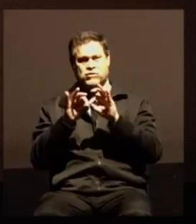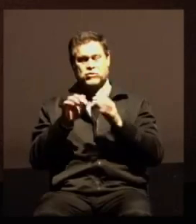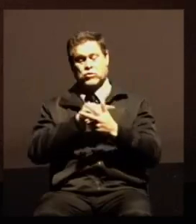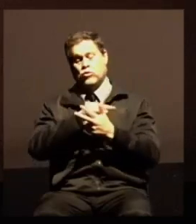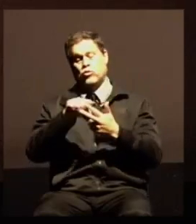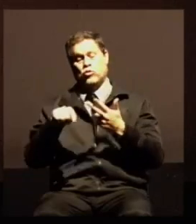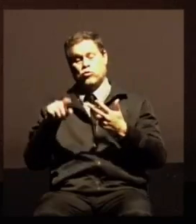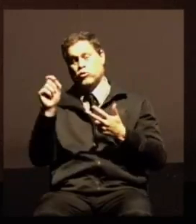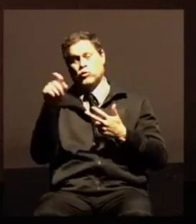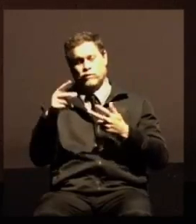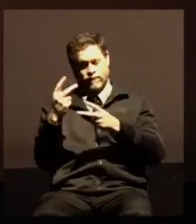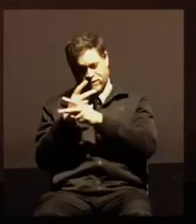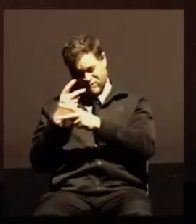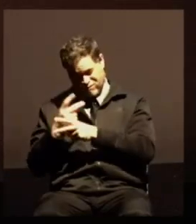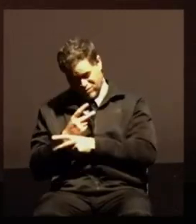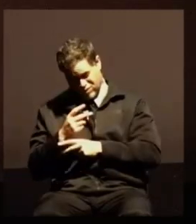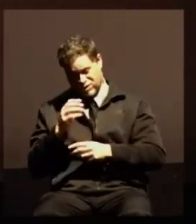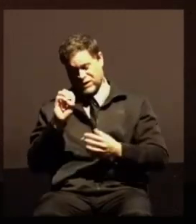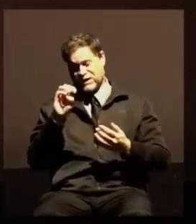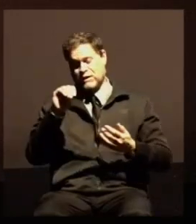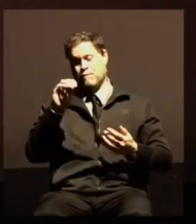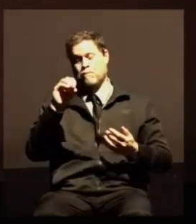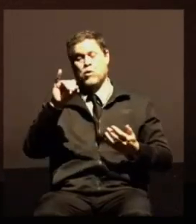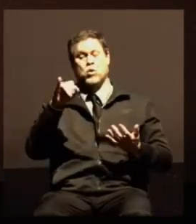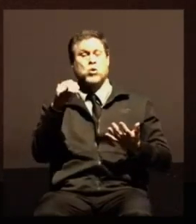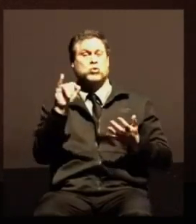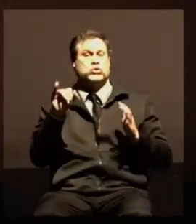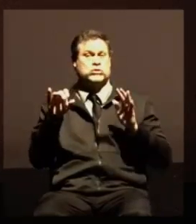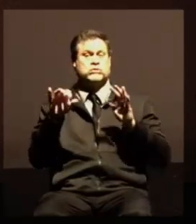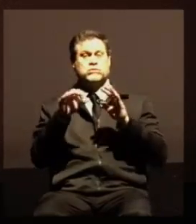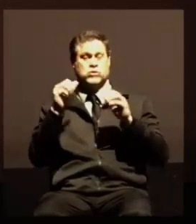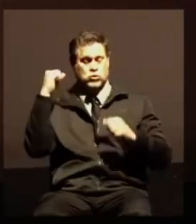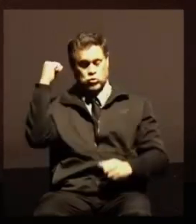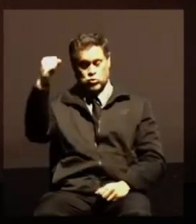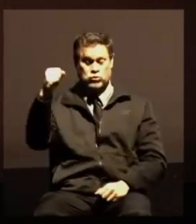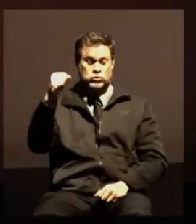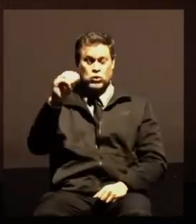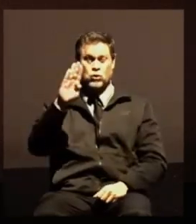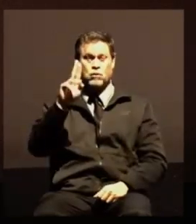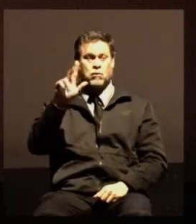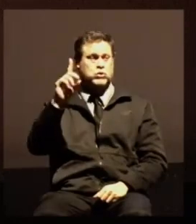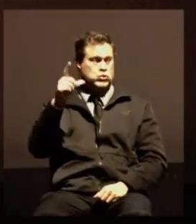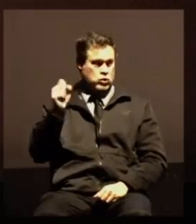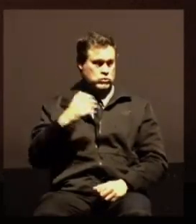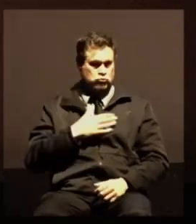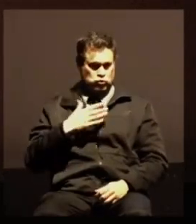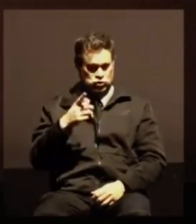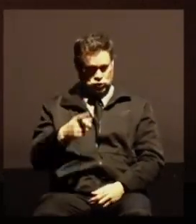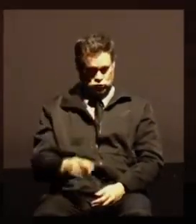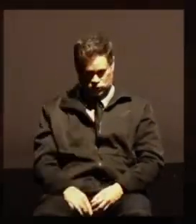three questions, figure out which emoji represents you, and go Bulldogs. I appreciate you. I'm Mike Barker.